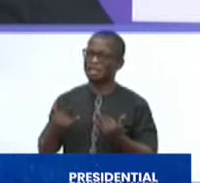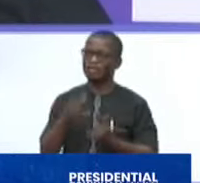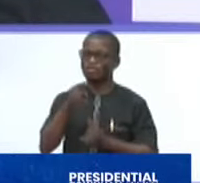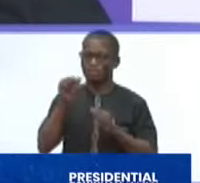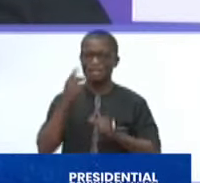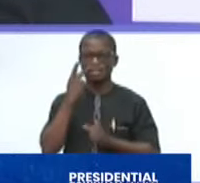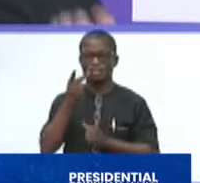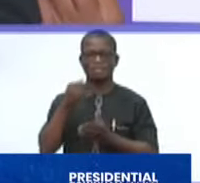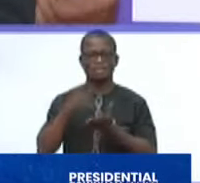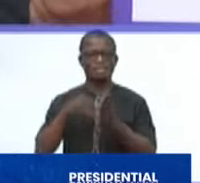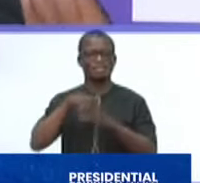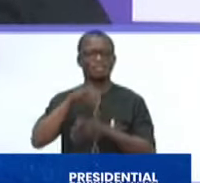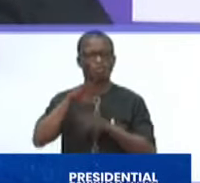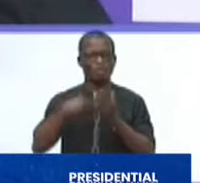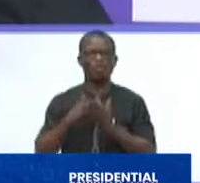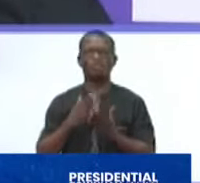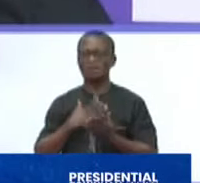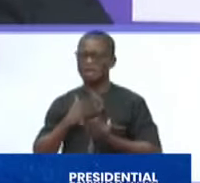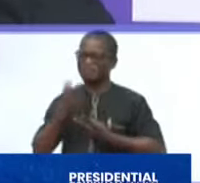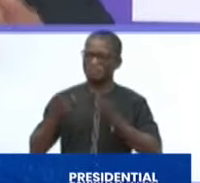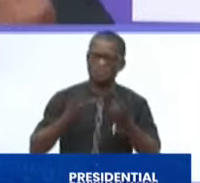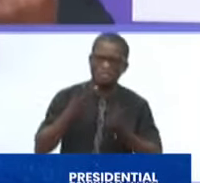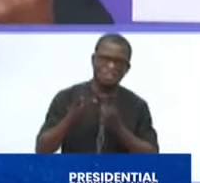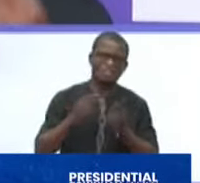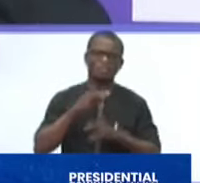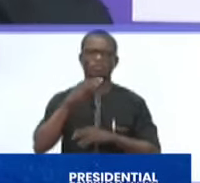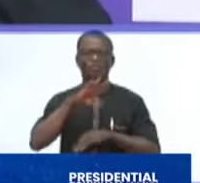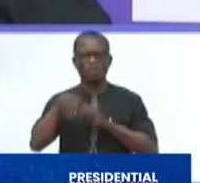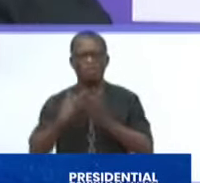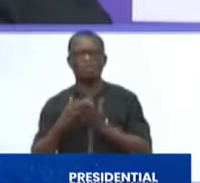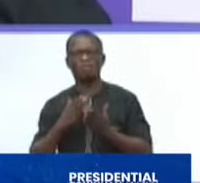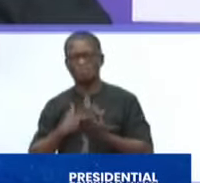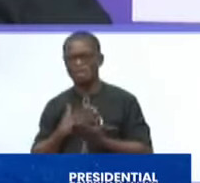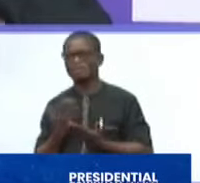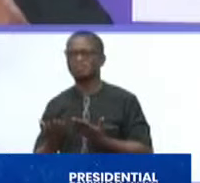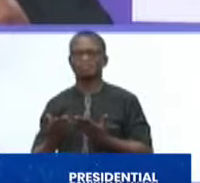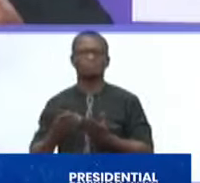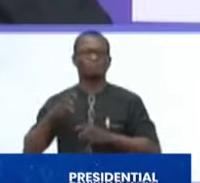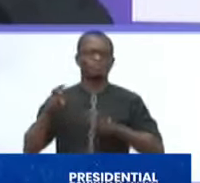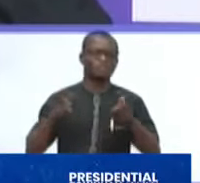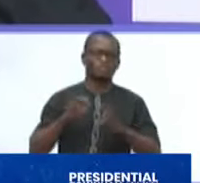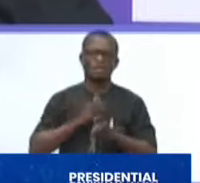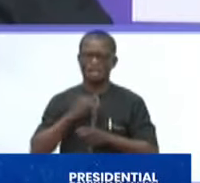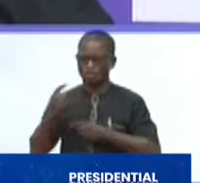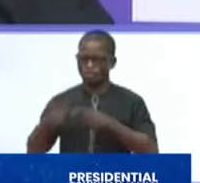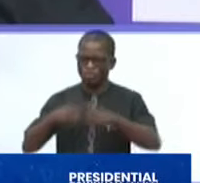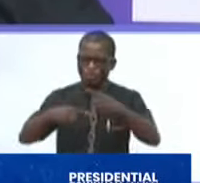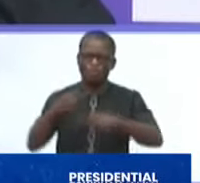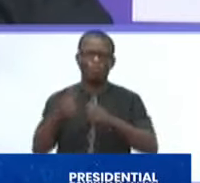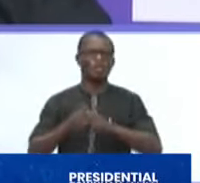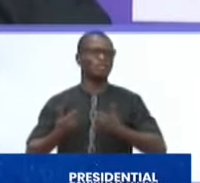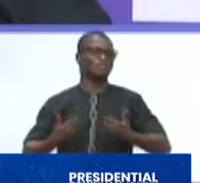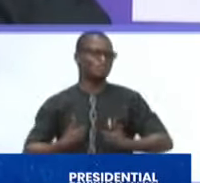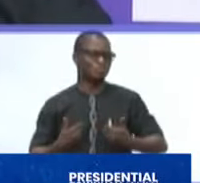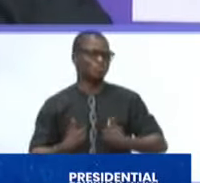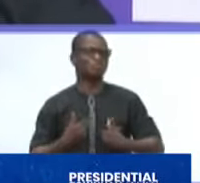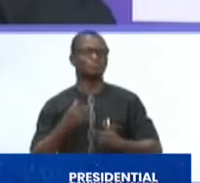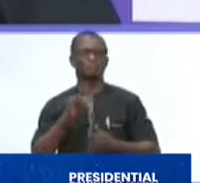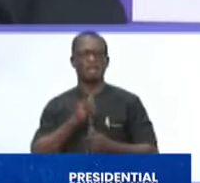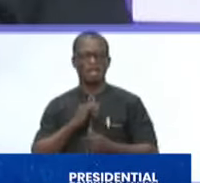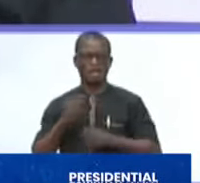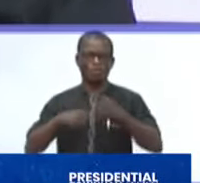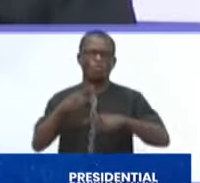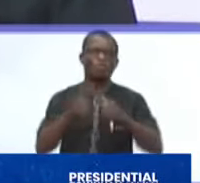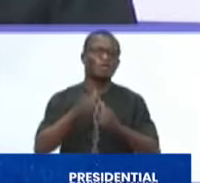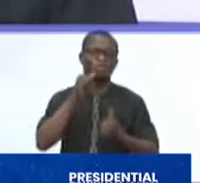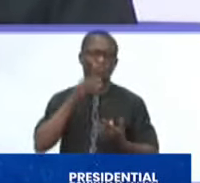my visits, in all my trips, I go with youth, I go with women. So it's not, and it's something